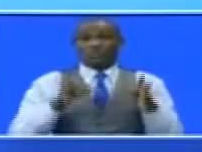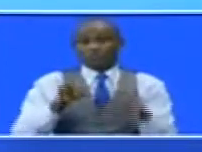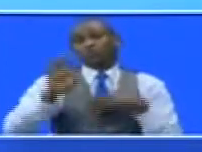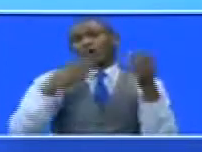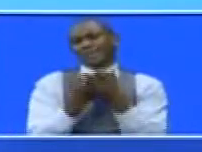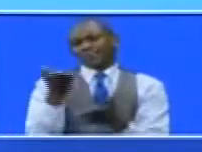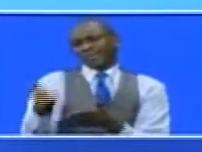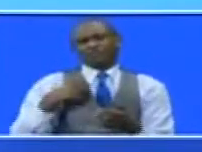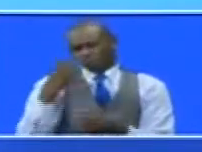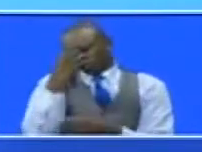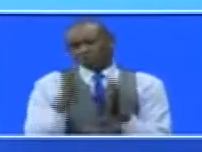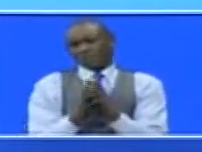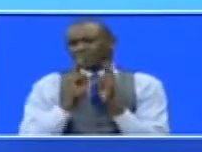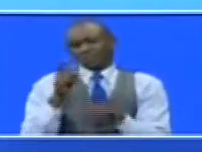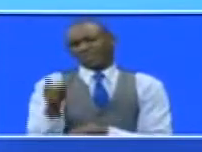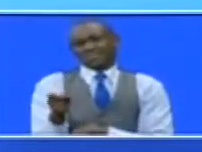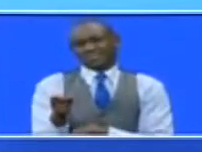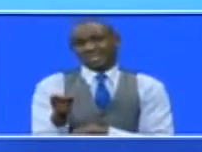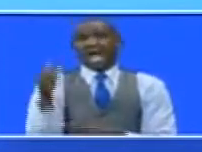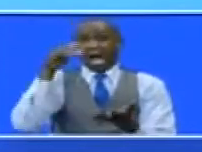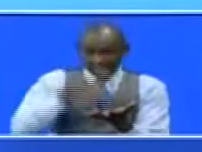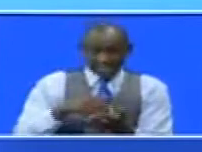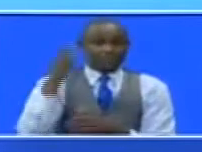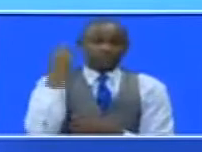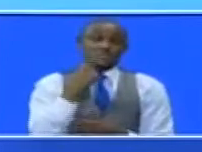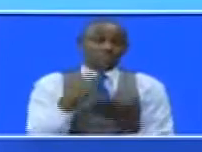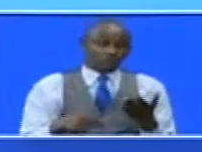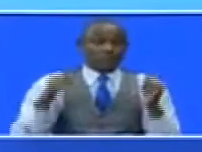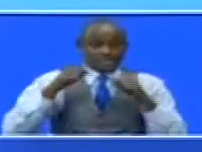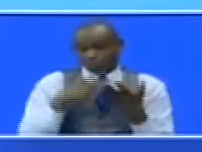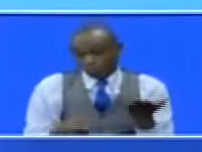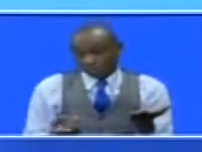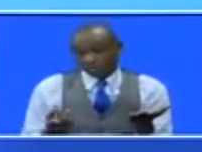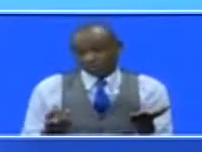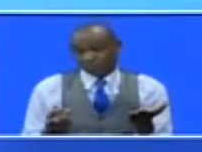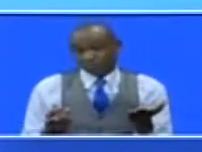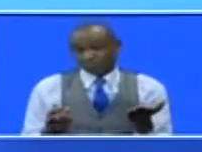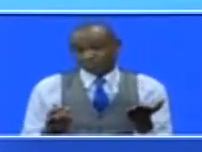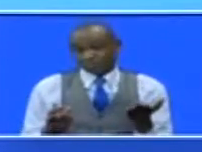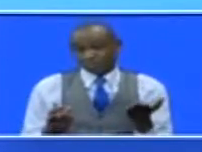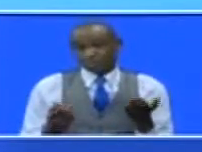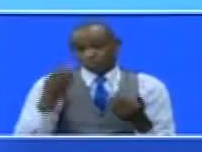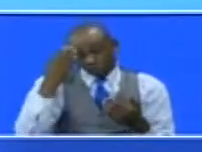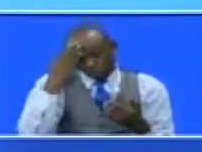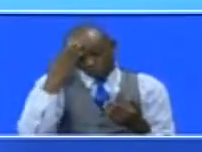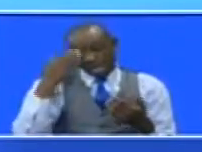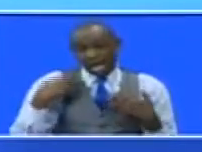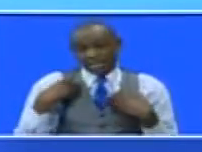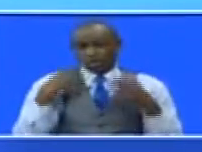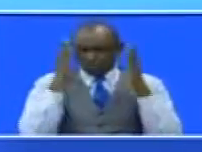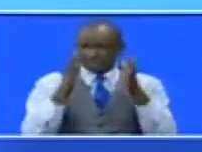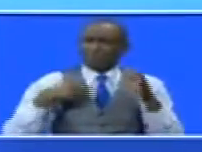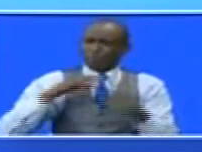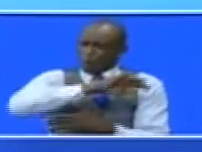apply retrospectively. Again, we had commitment, and commitment from the